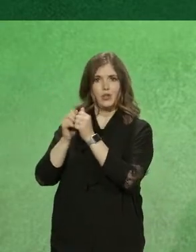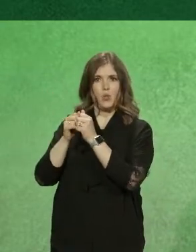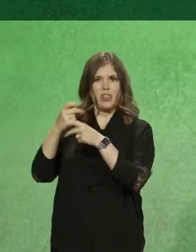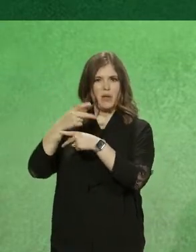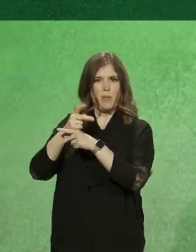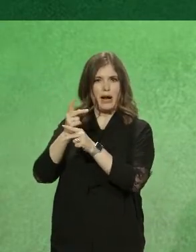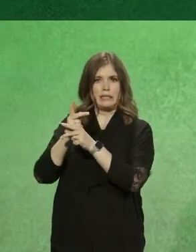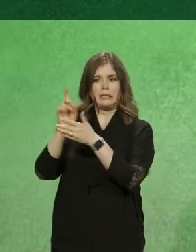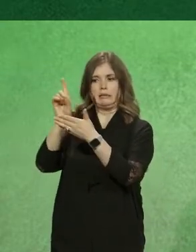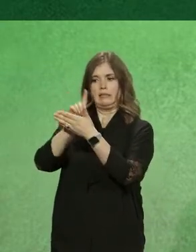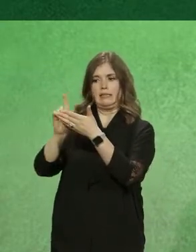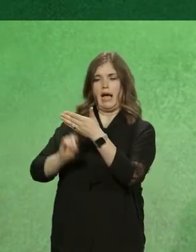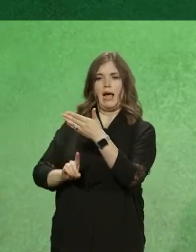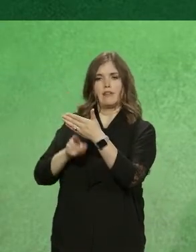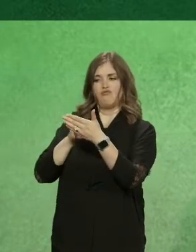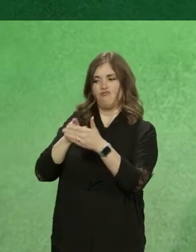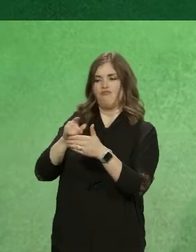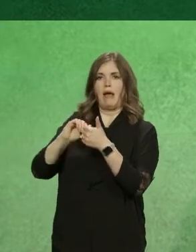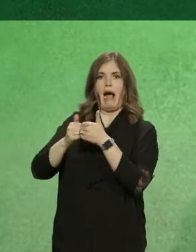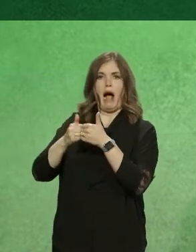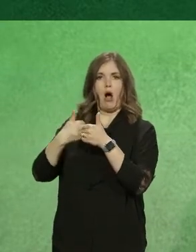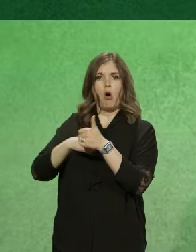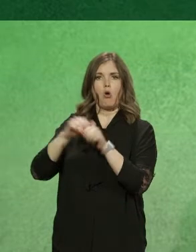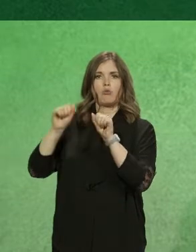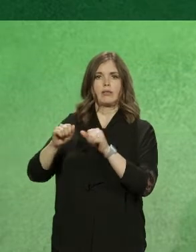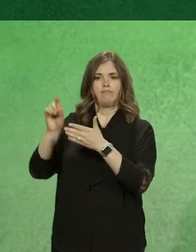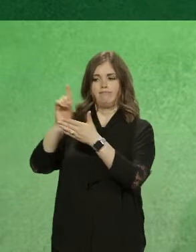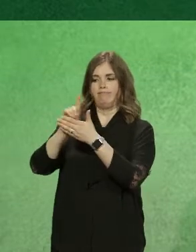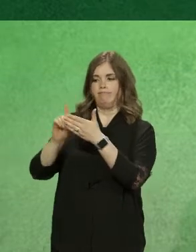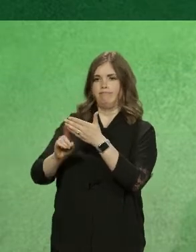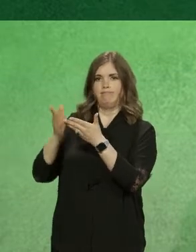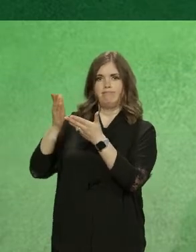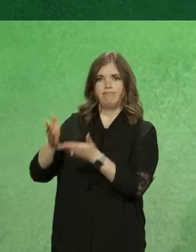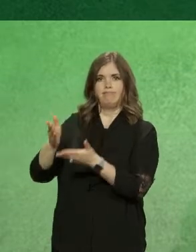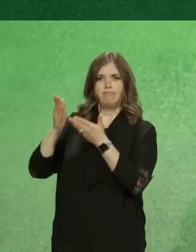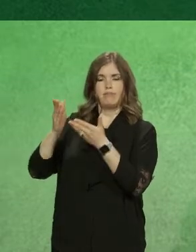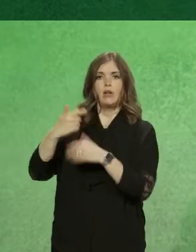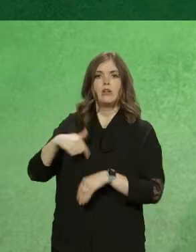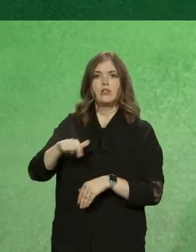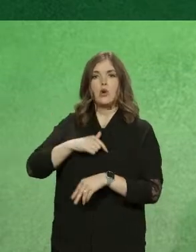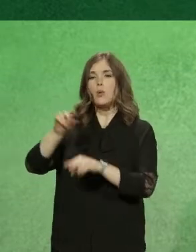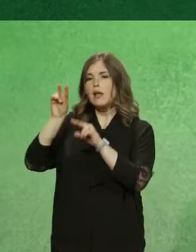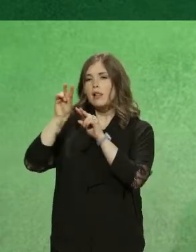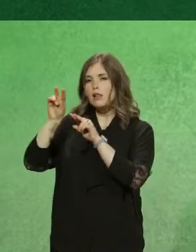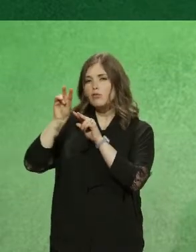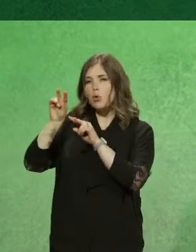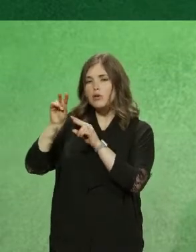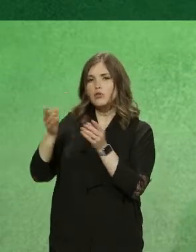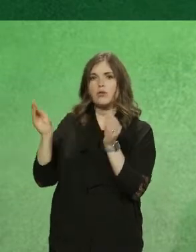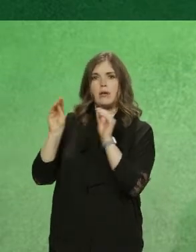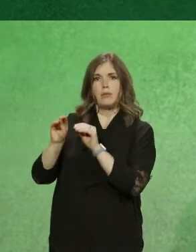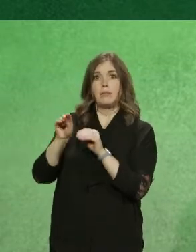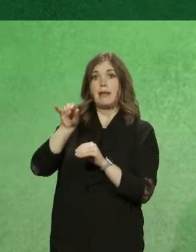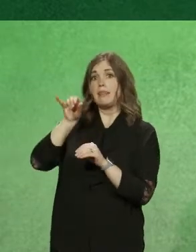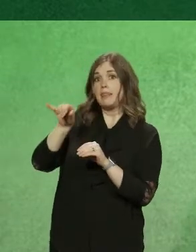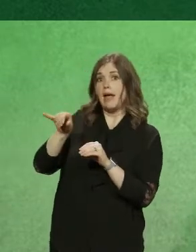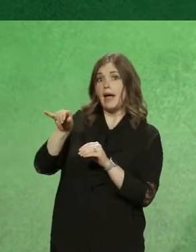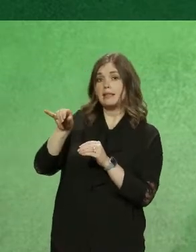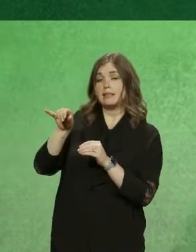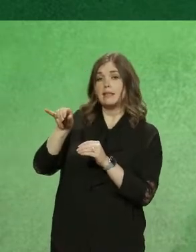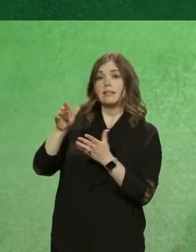design, how products are designed. And so we look forward to implementing this, and probably we